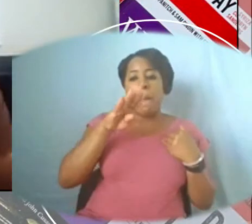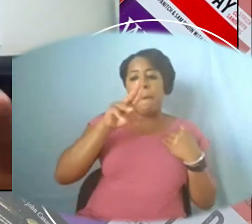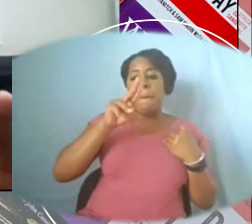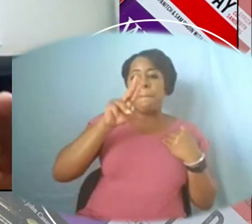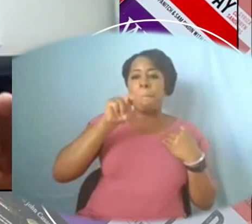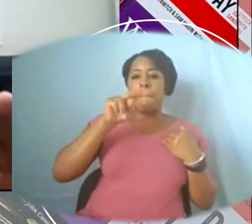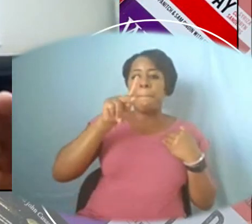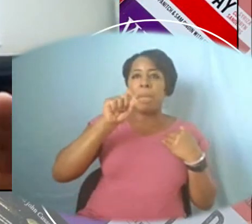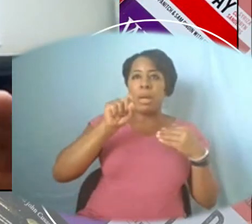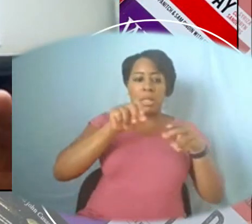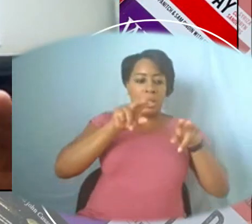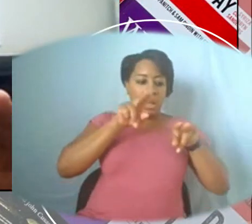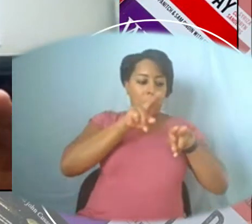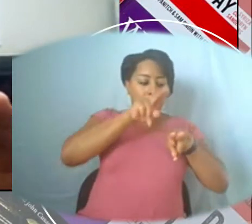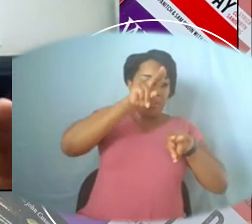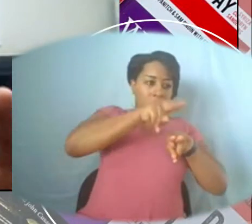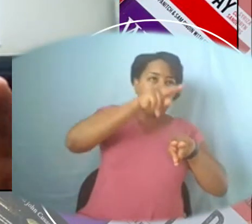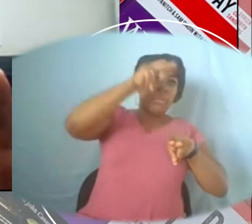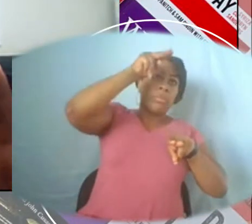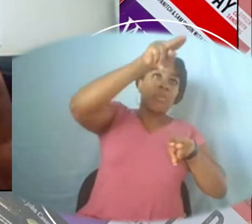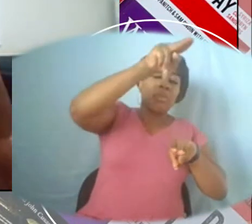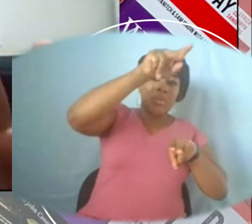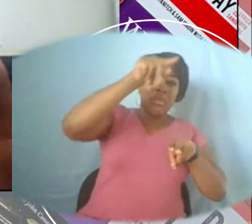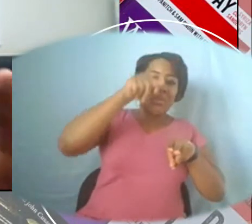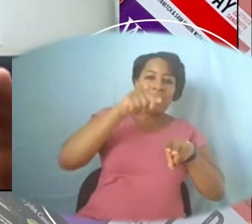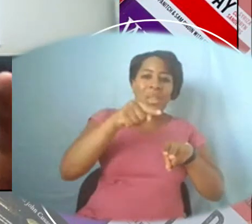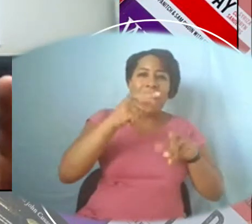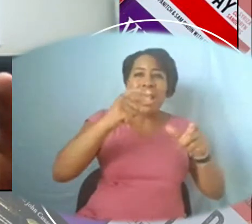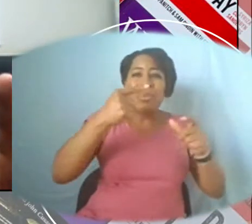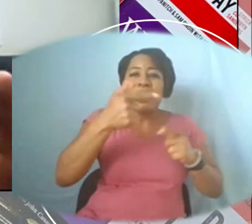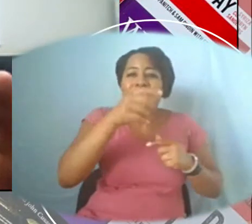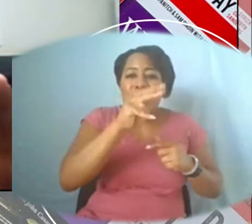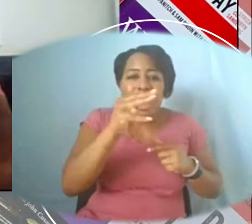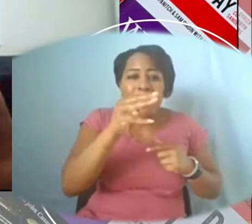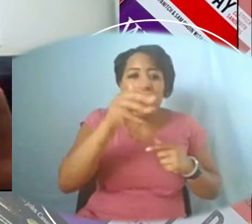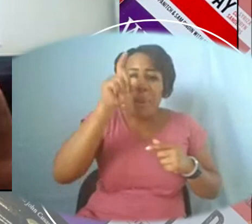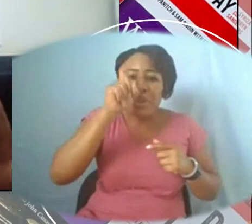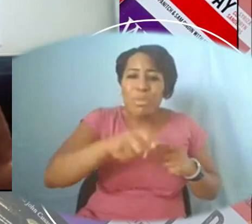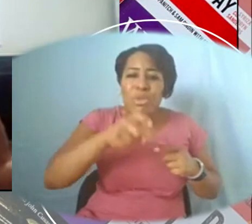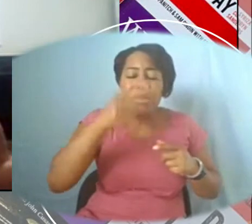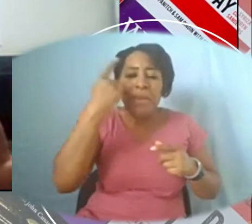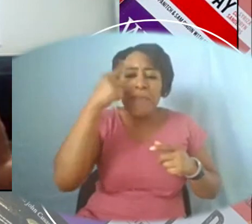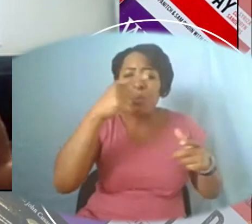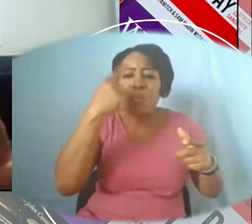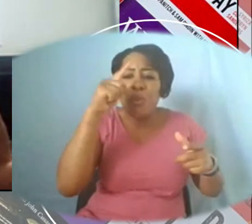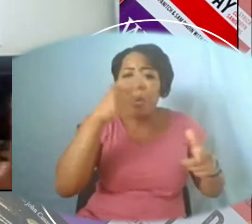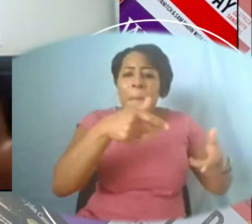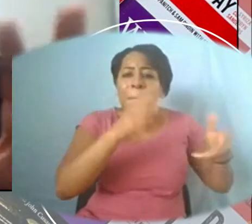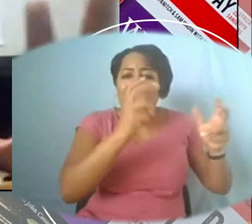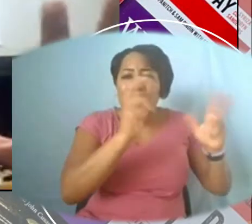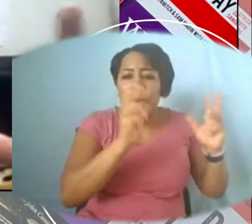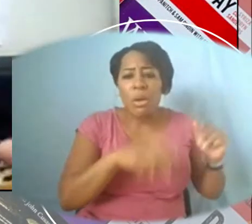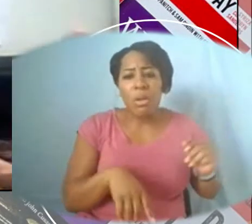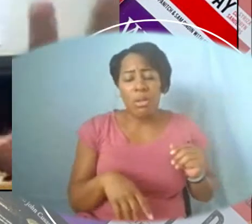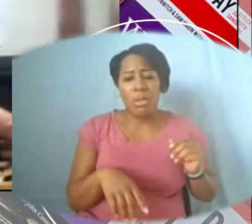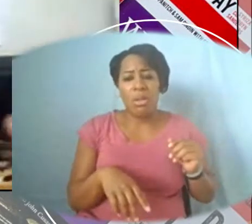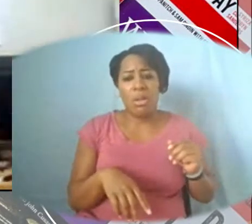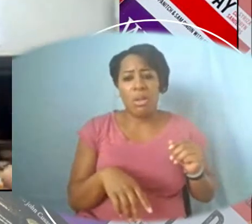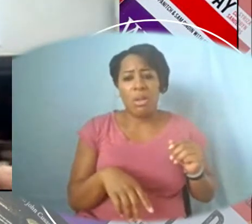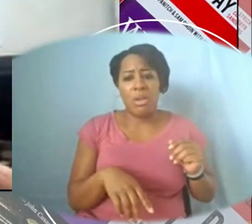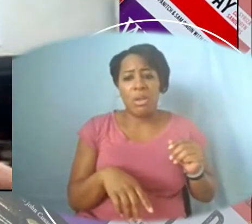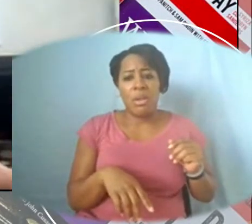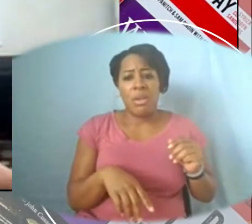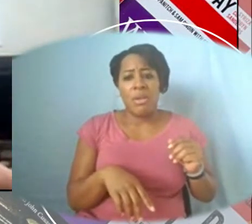for basketball. We had our prison system that was over 200 times